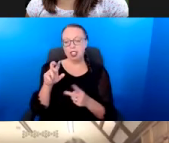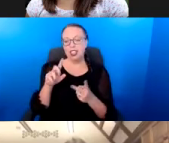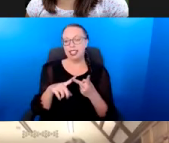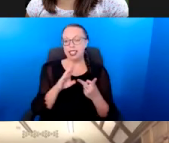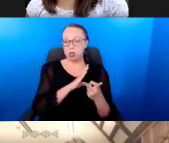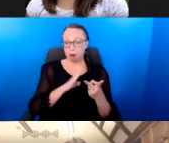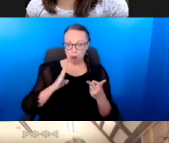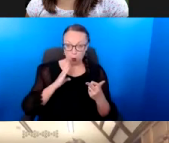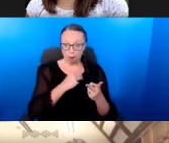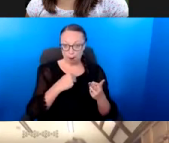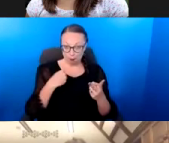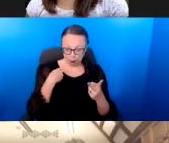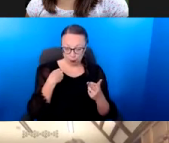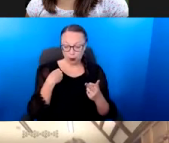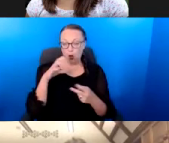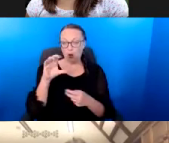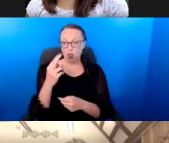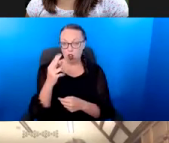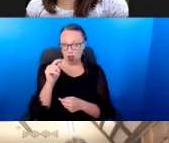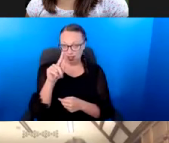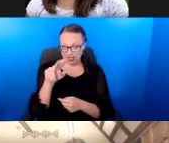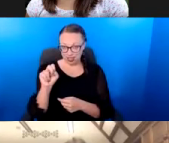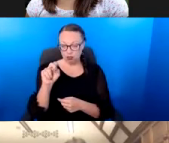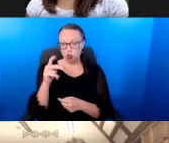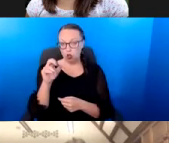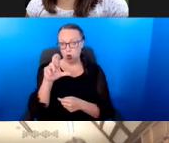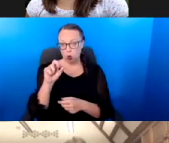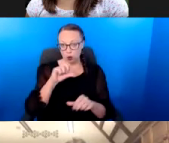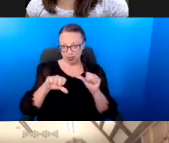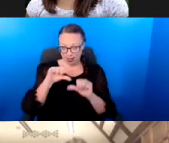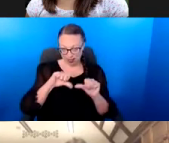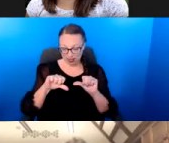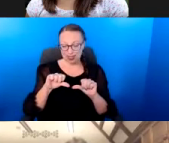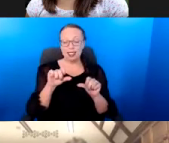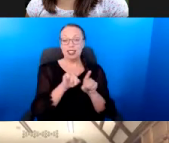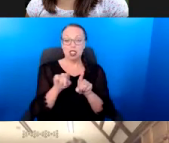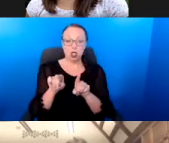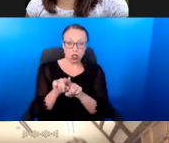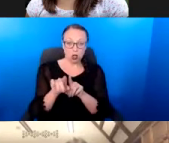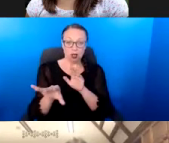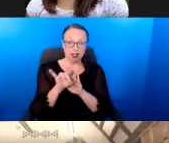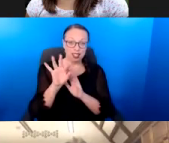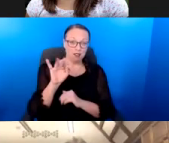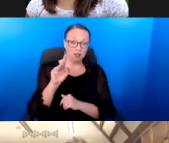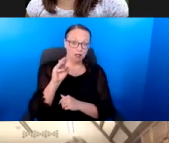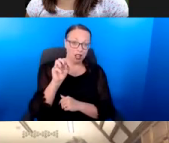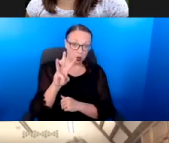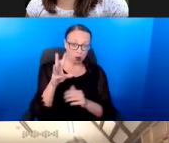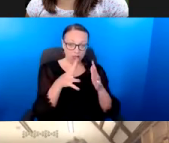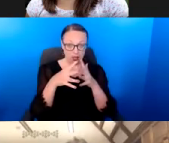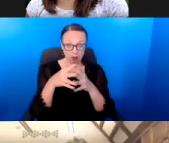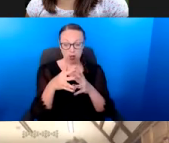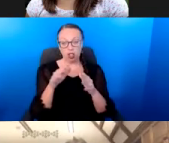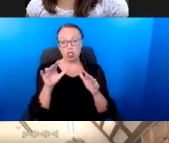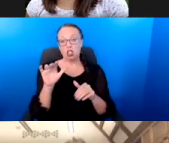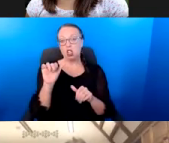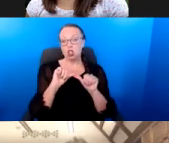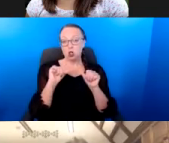and direct submission editor of PNAS. Alex is also an elected fellow of the American Association of the Advancements of